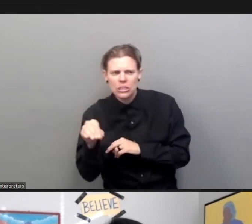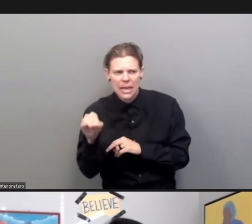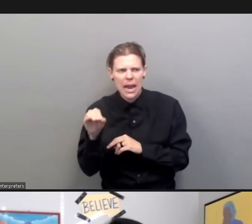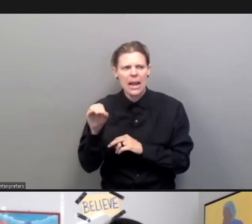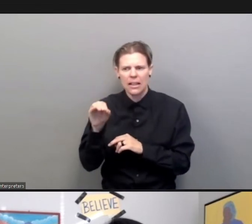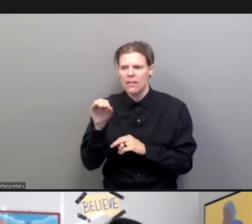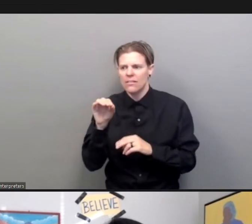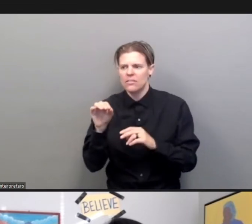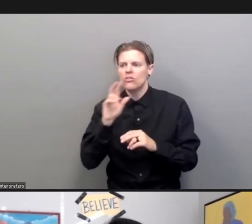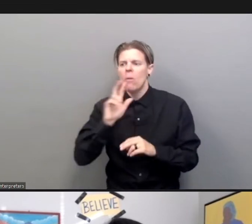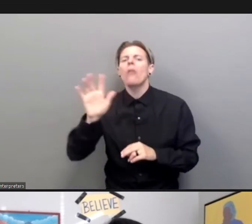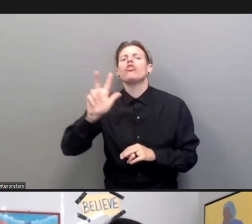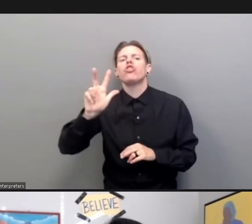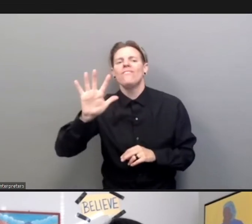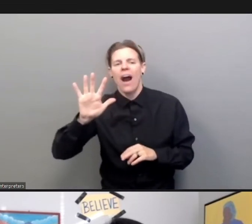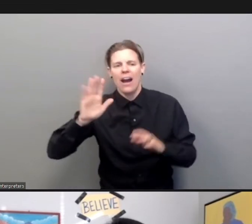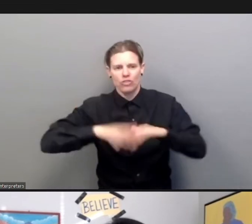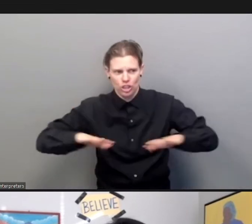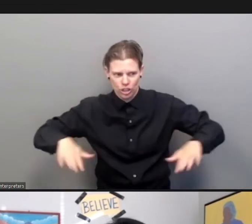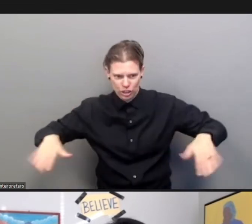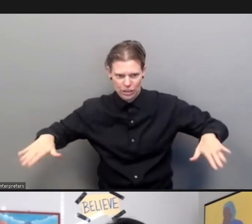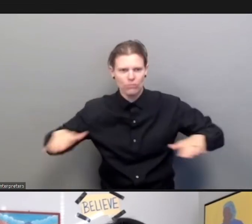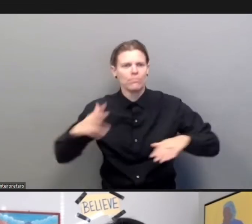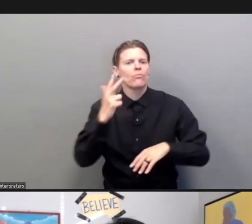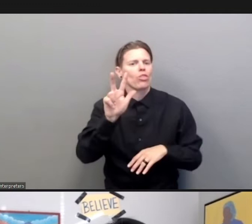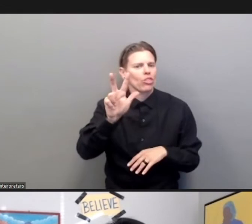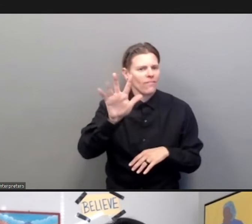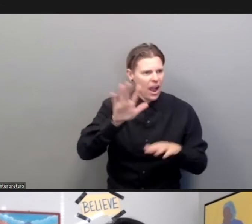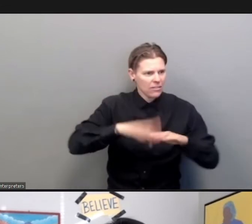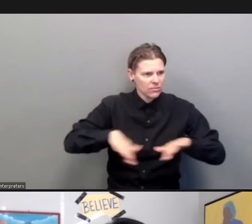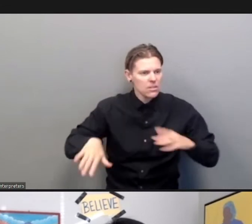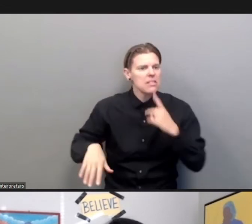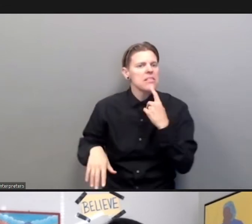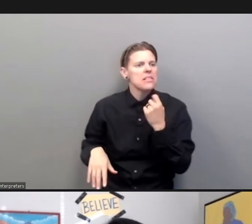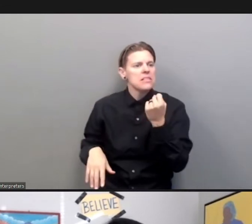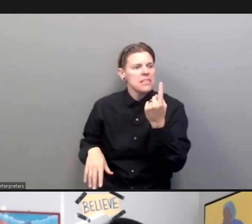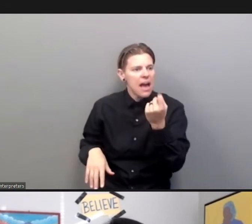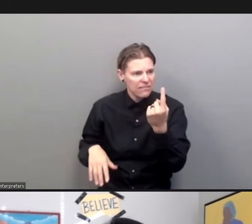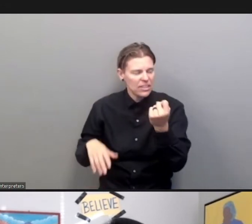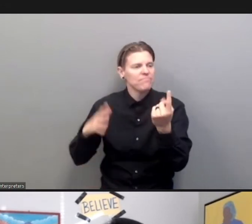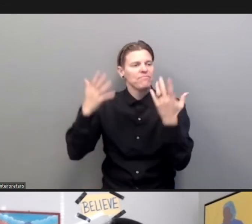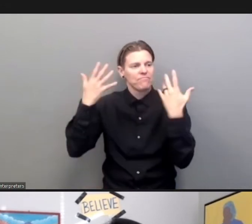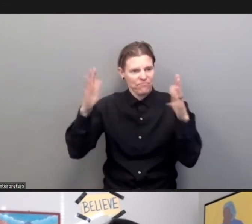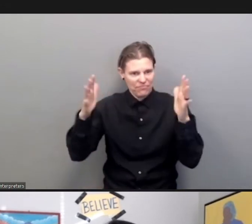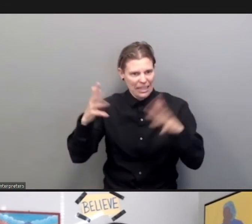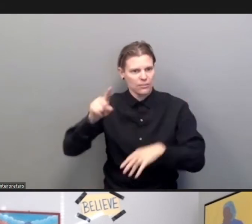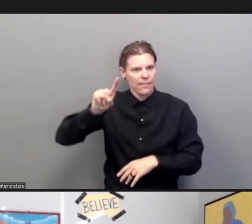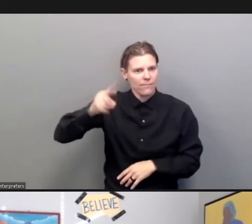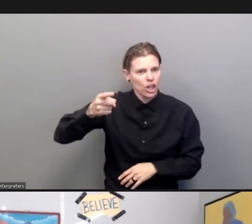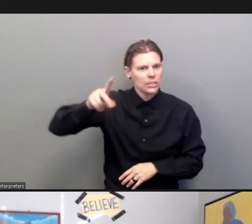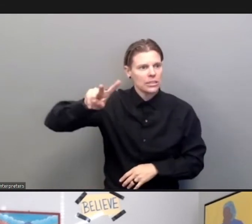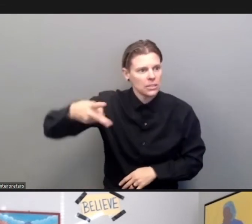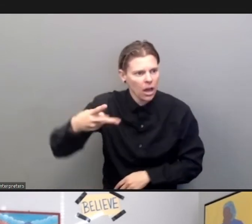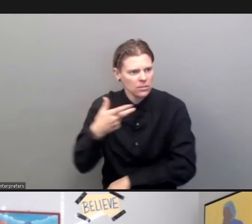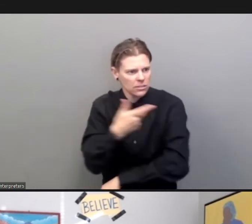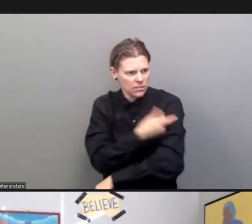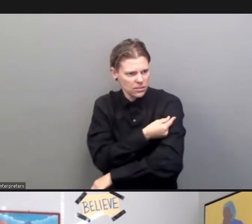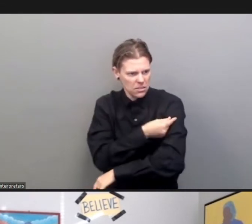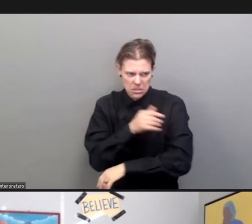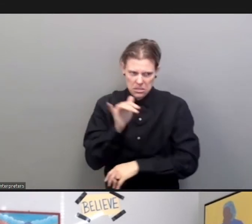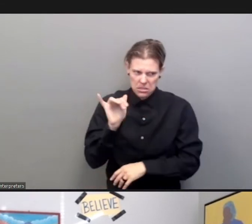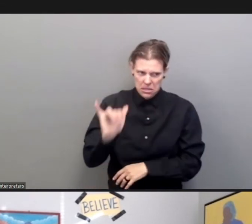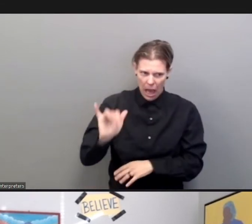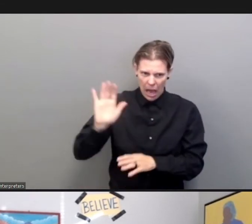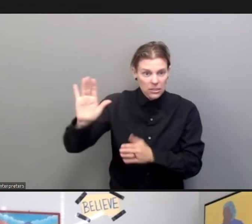were they, if they were part of a study, or why, since that hasn't been an option for 3 weeks, if you could touch on that.